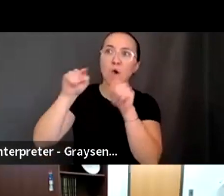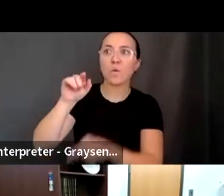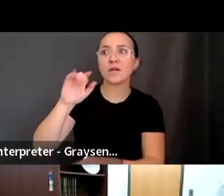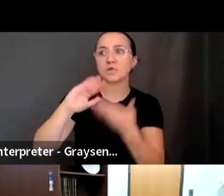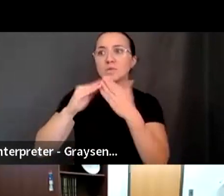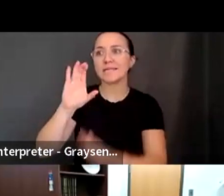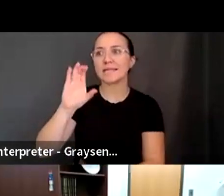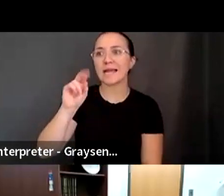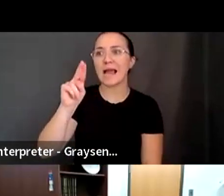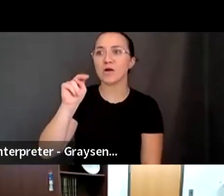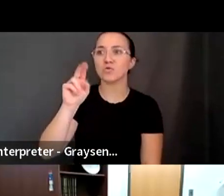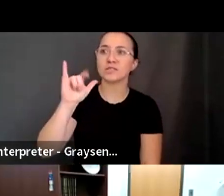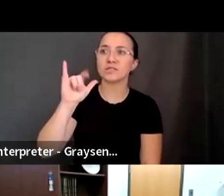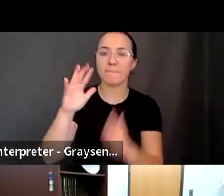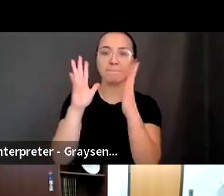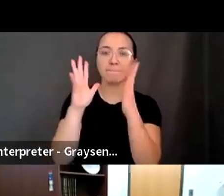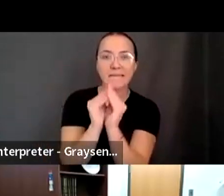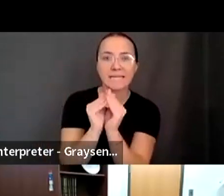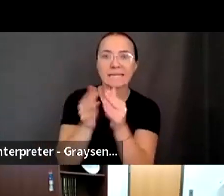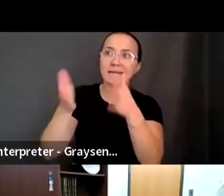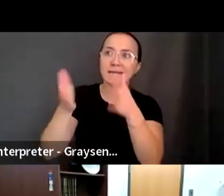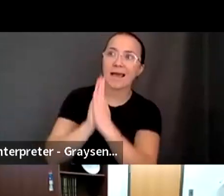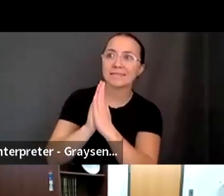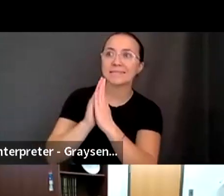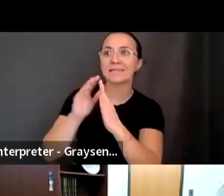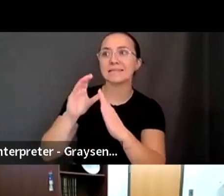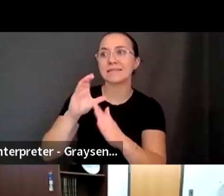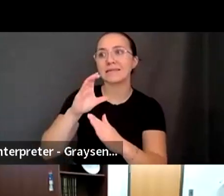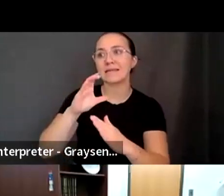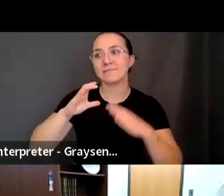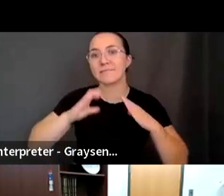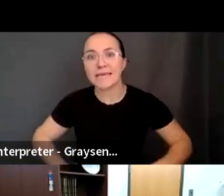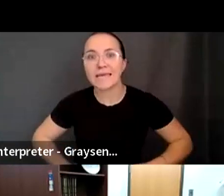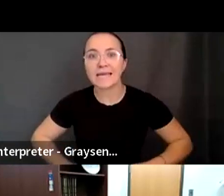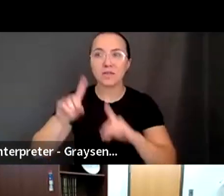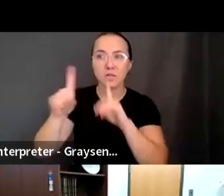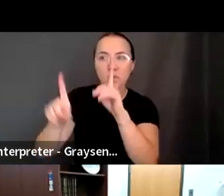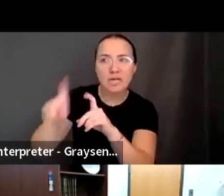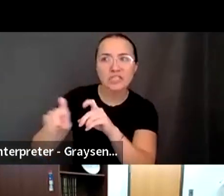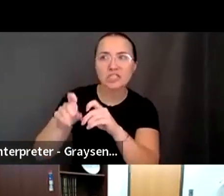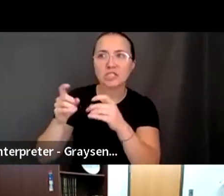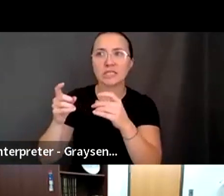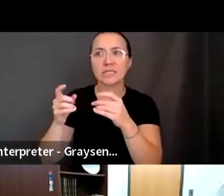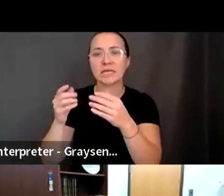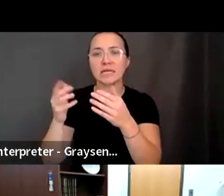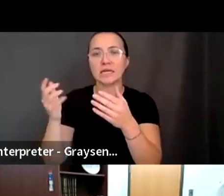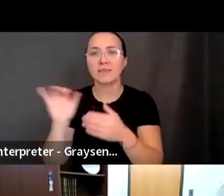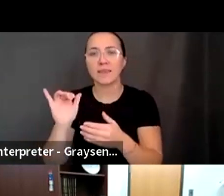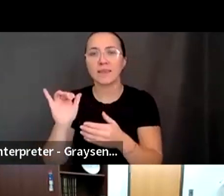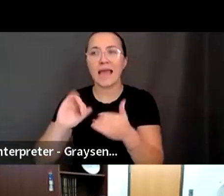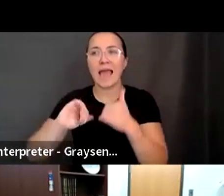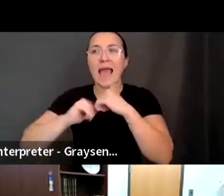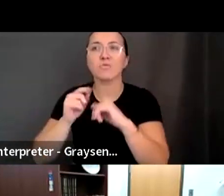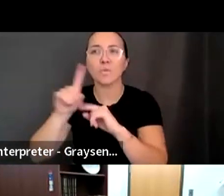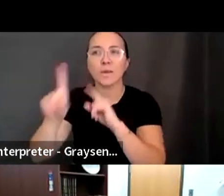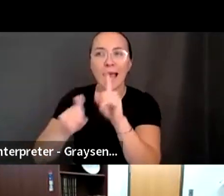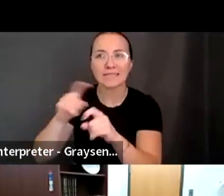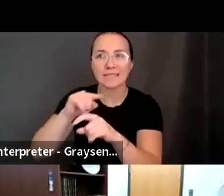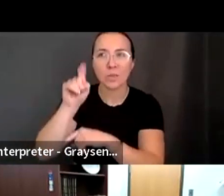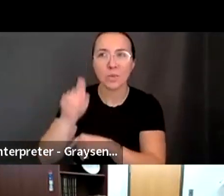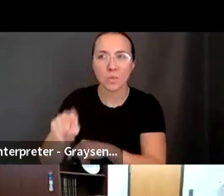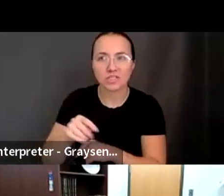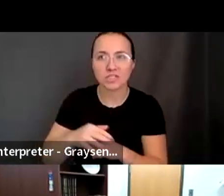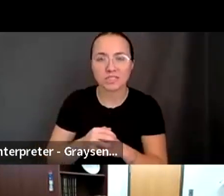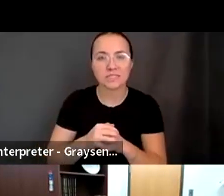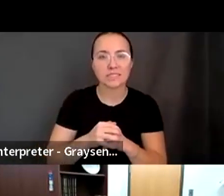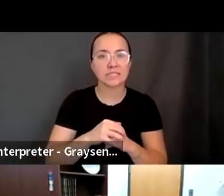and we're going to be asking the mayoral candidates these questions? Like, what's the forum in which we're asking them? The forum is one